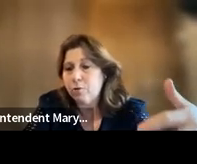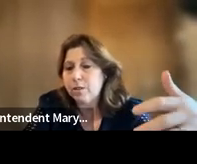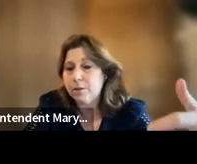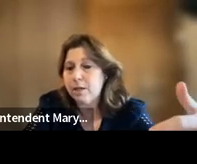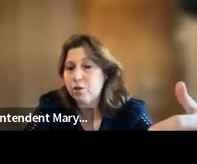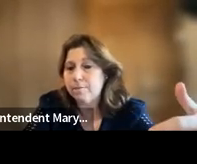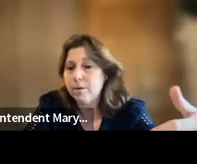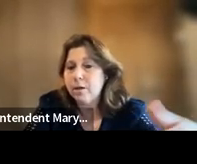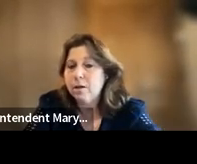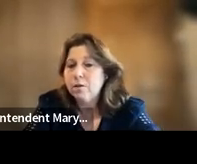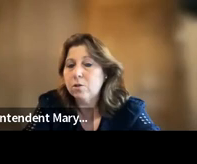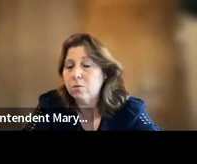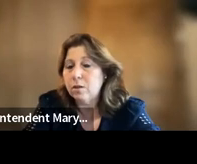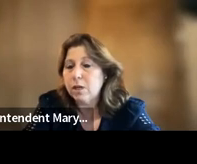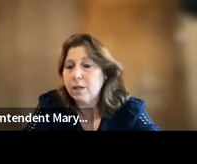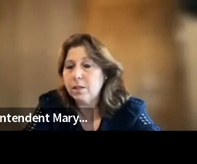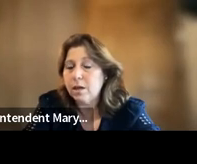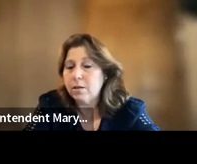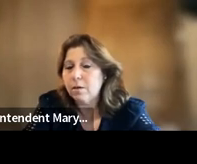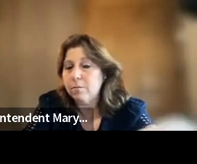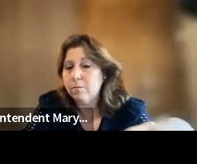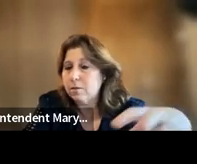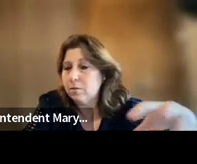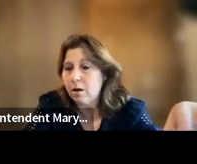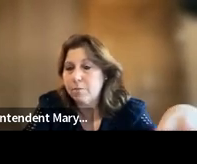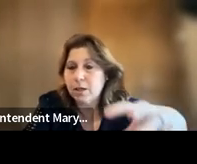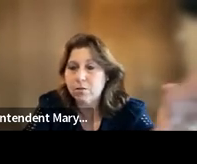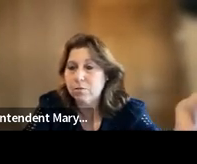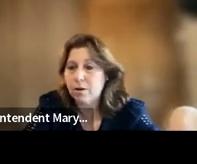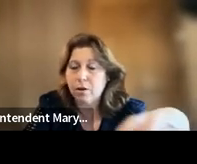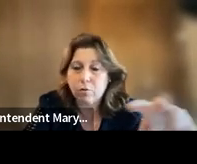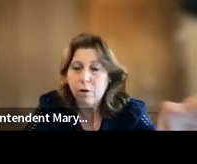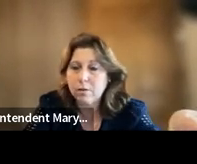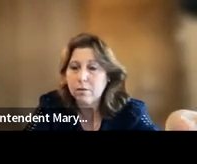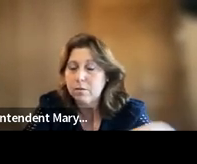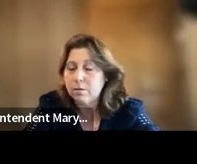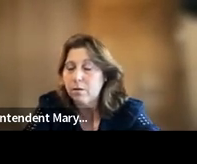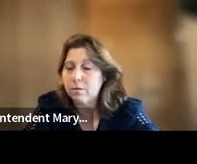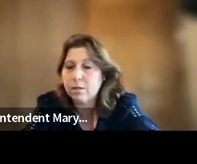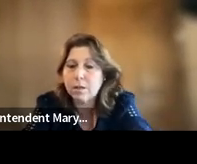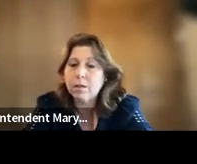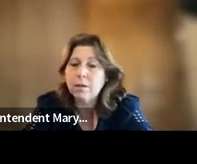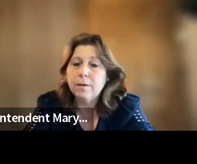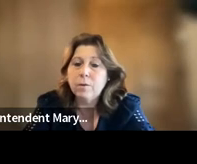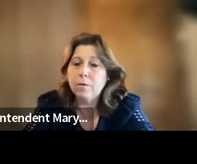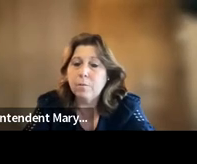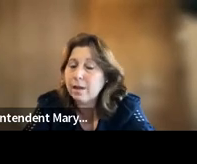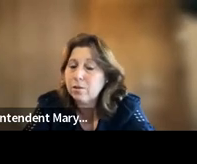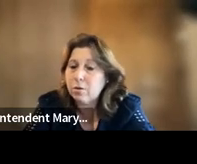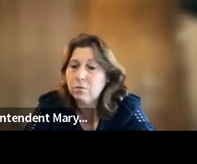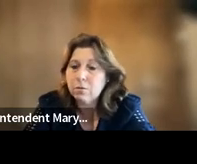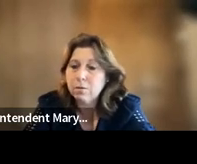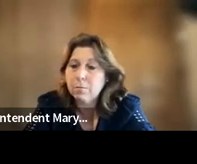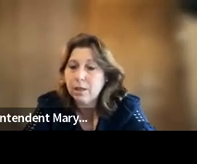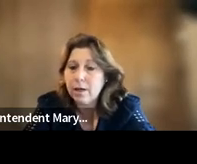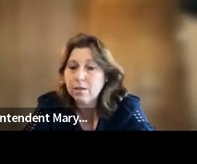Hub stop transportation so the sites that these Hub sites are spread across the city we